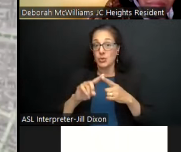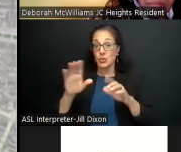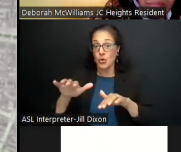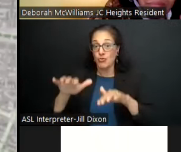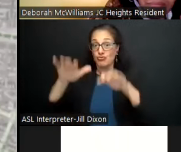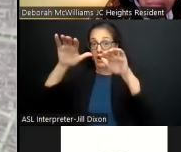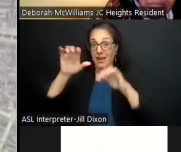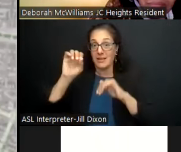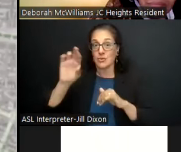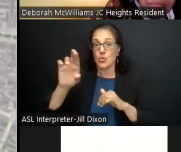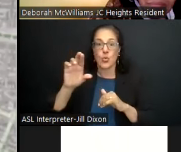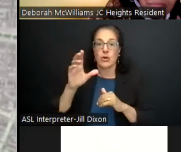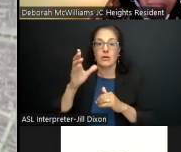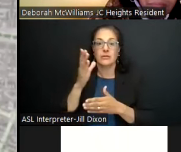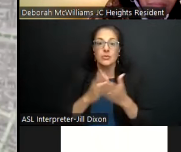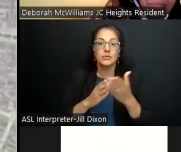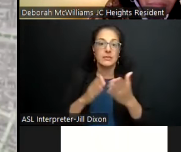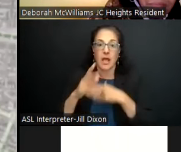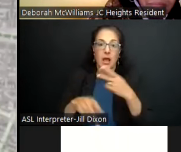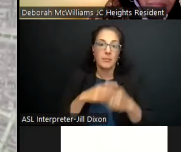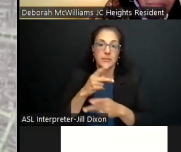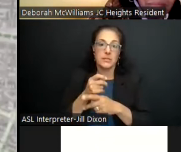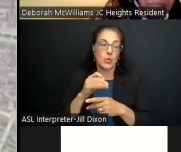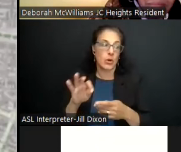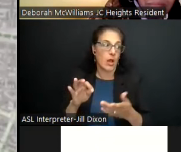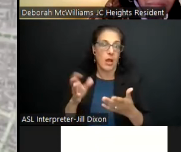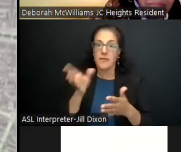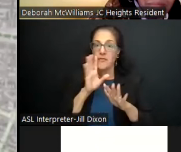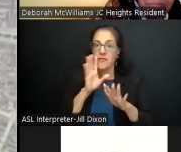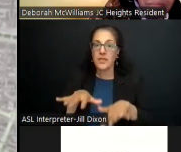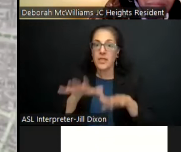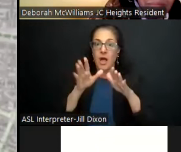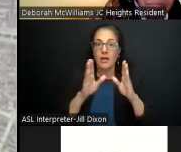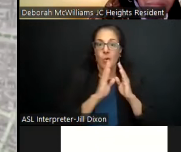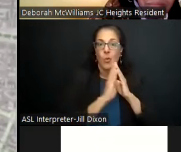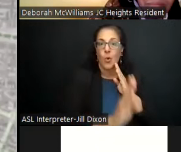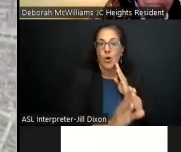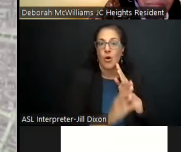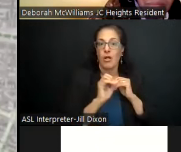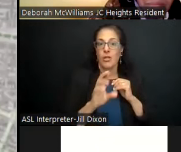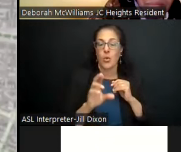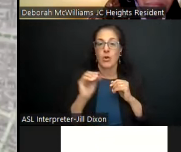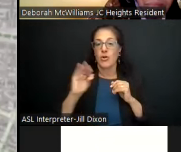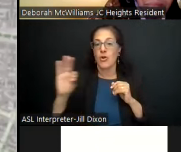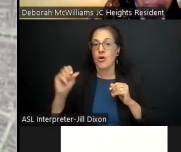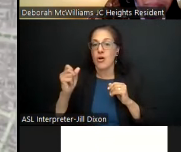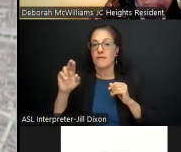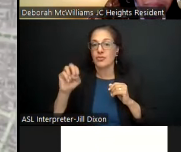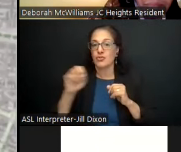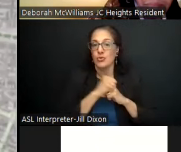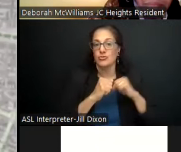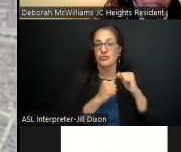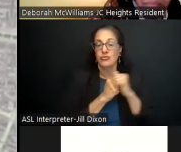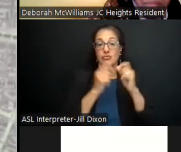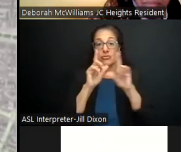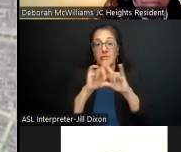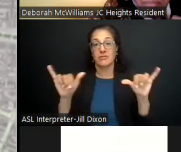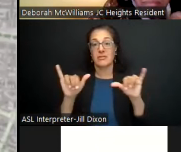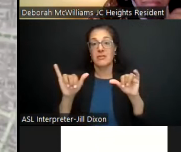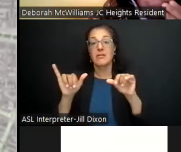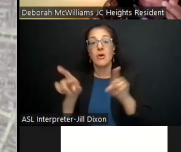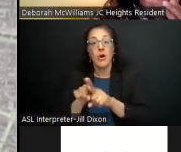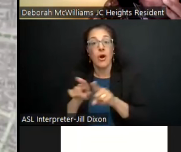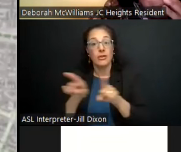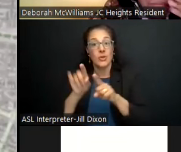or do some sort of off or flood wall or offshore structure, but also that would be able to